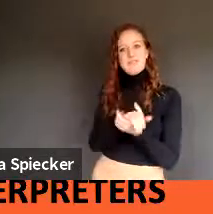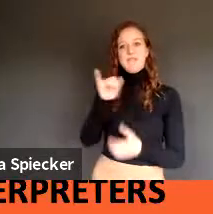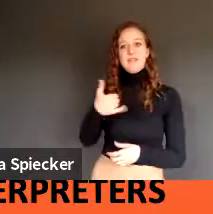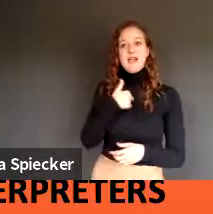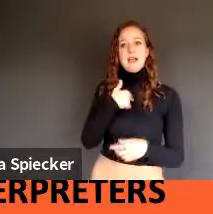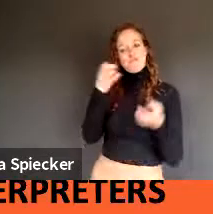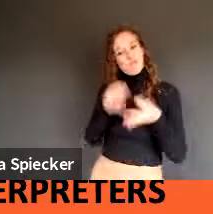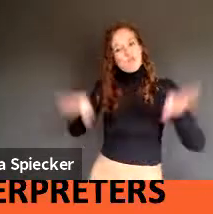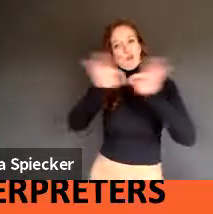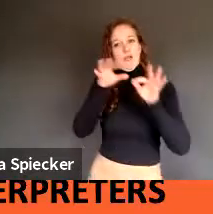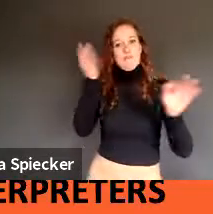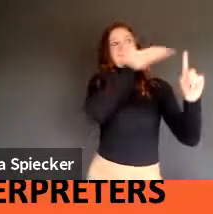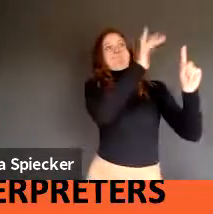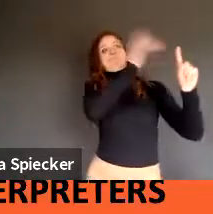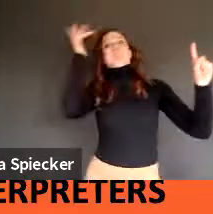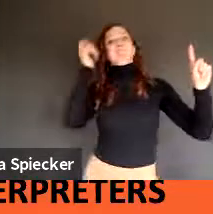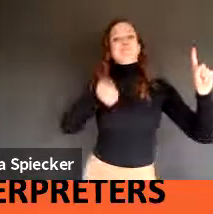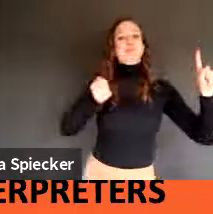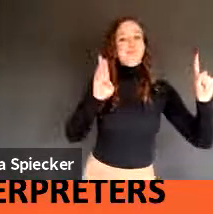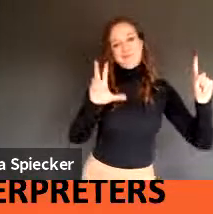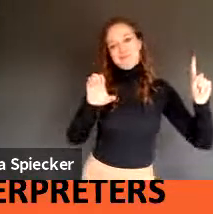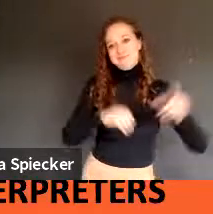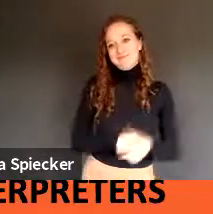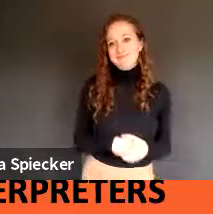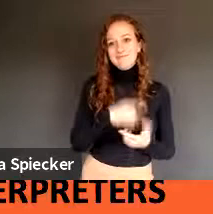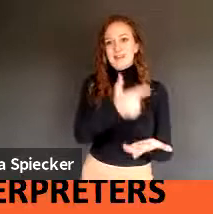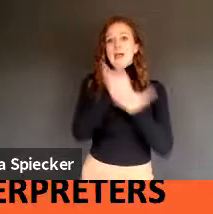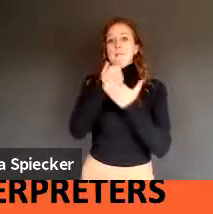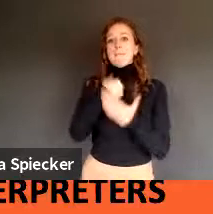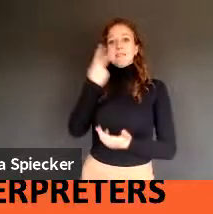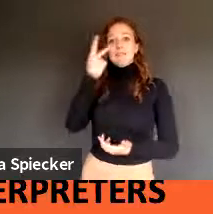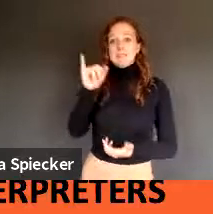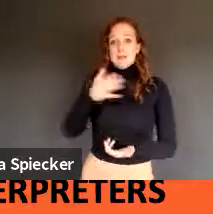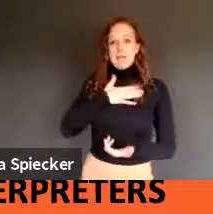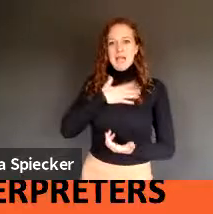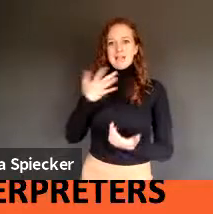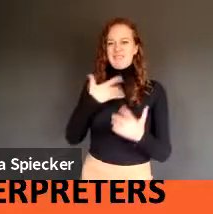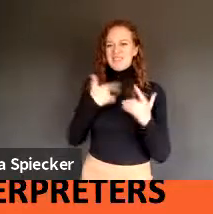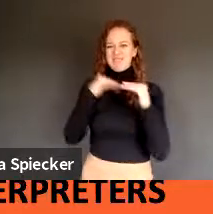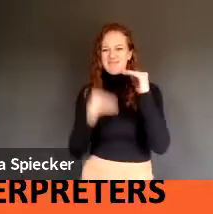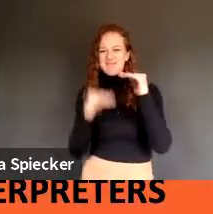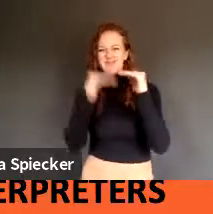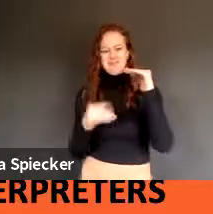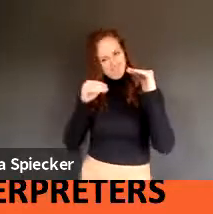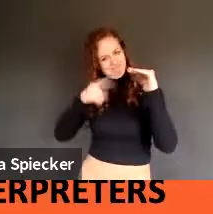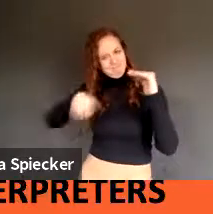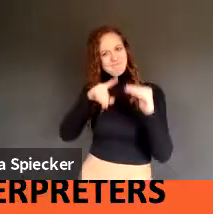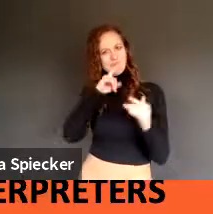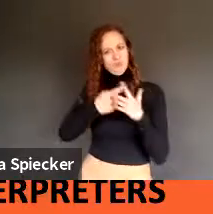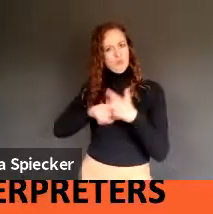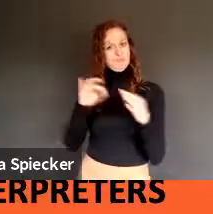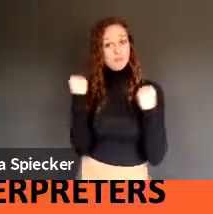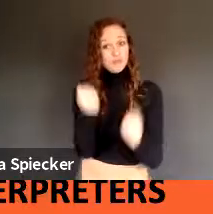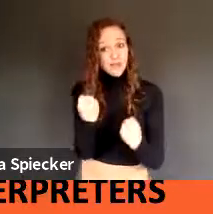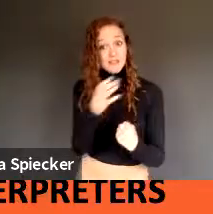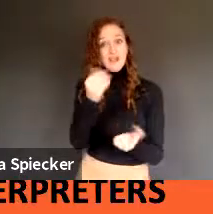Nathan made me believe that I was actually worthy of the great Bruce Mengi. He helped me see my